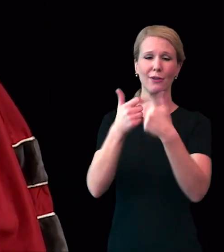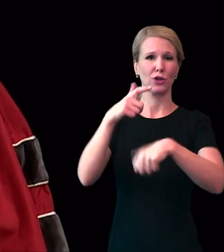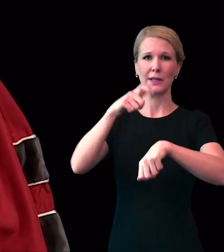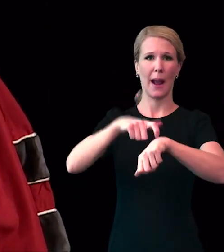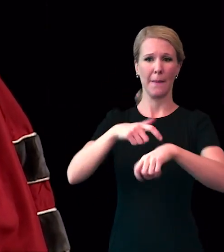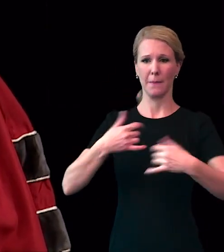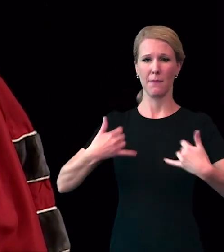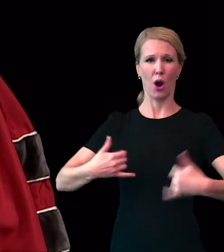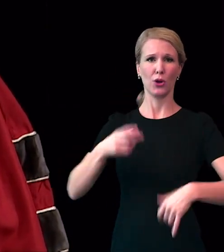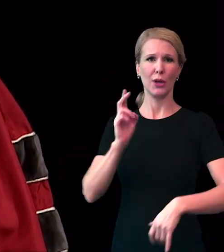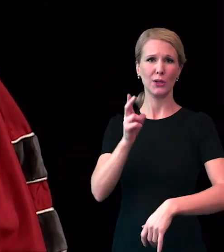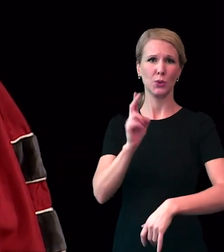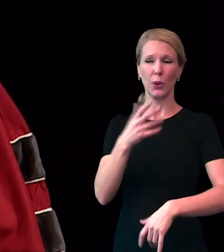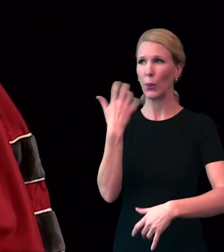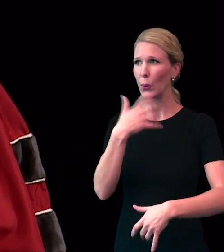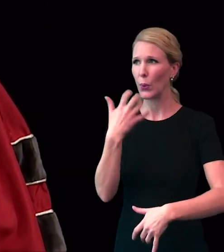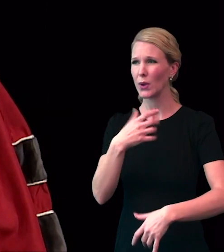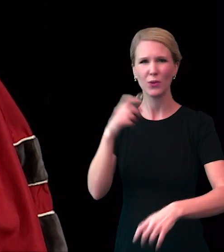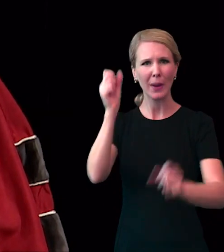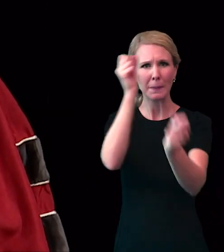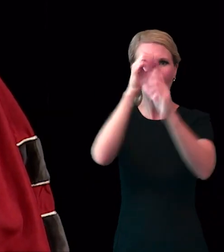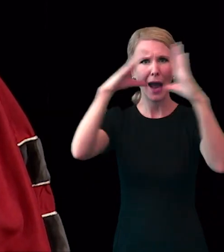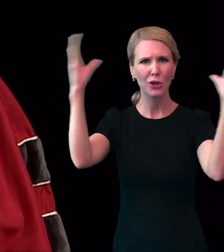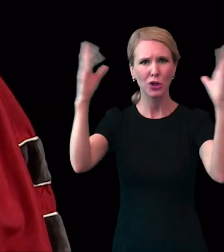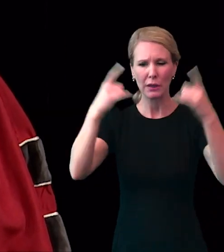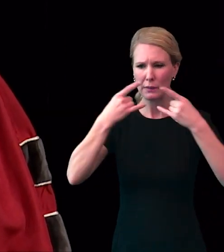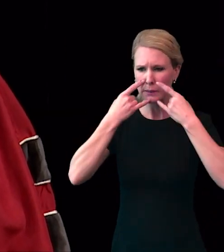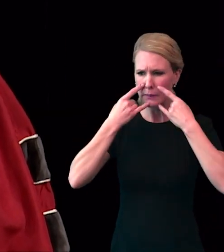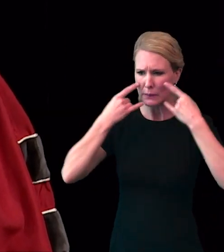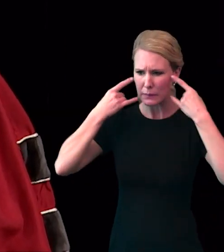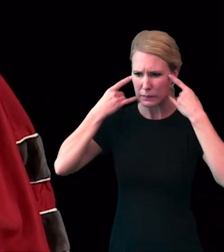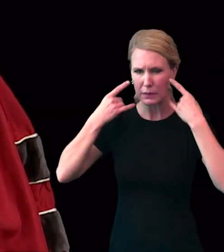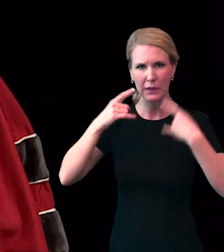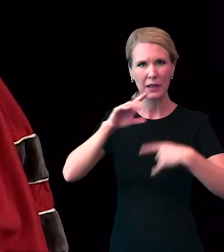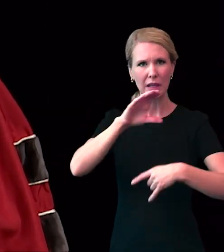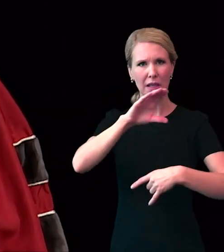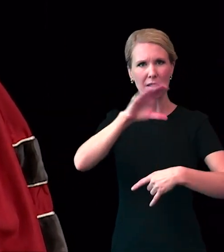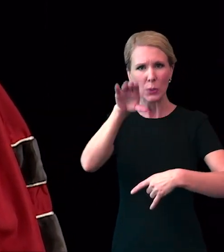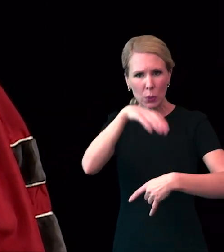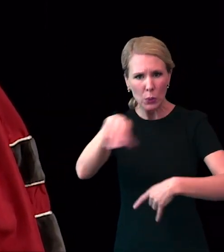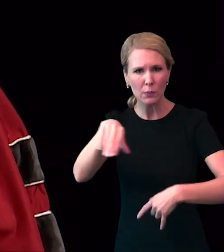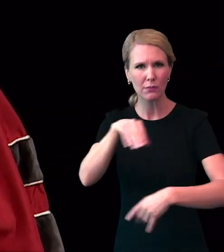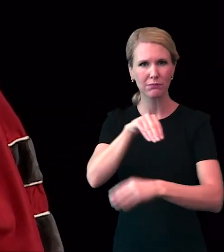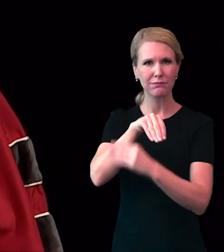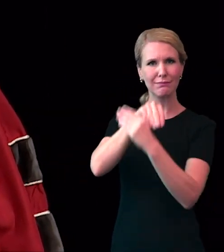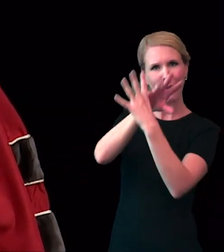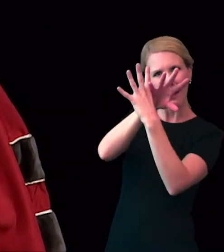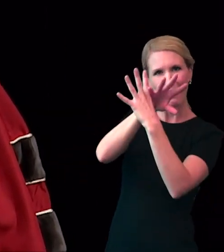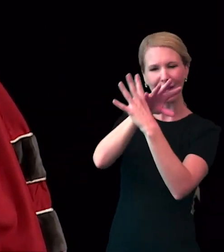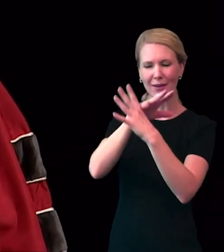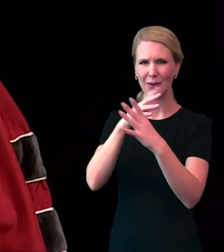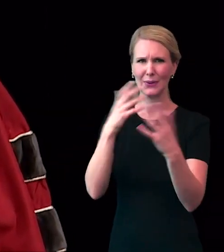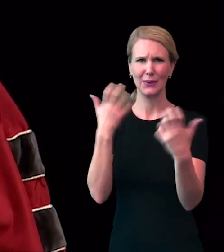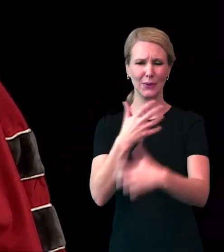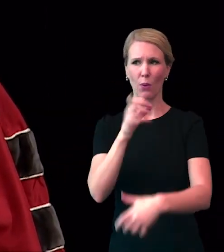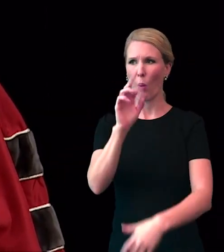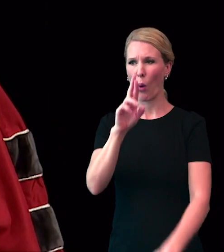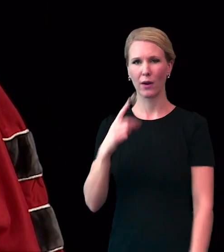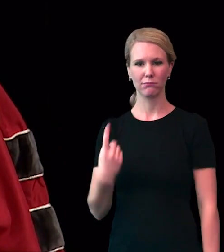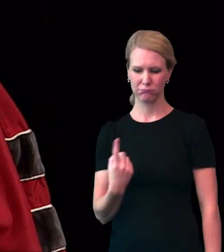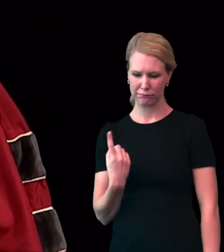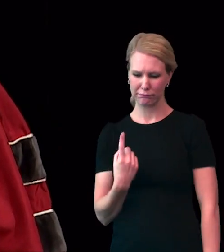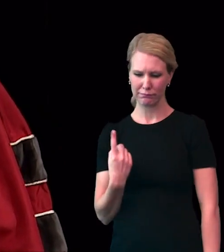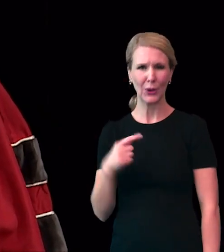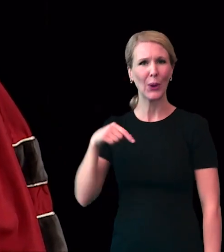history. No one thought our final semesters at WSU would include sitting in countless Zoom sessions, wearing face masks everywhere, or